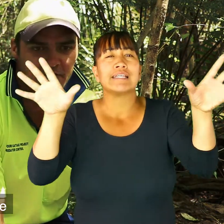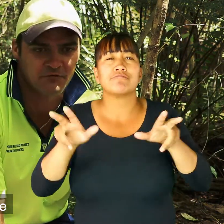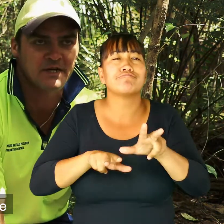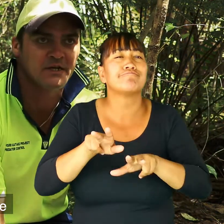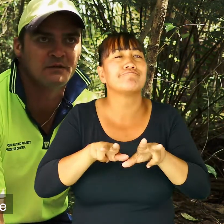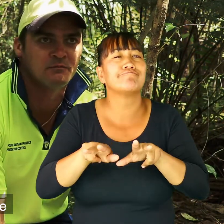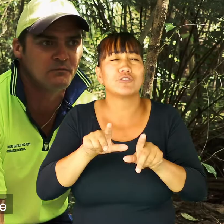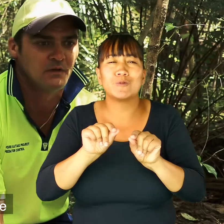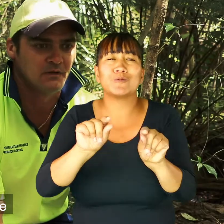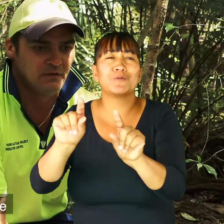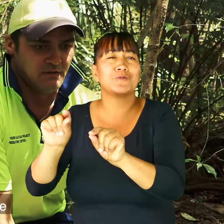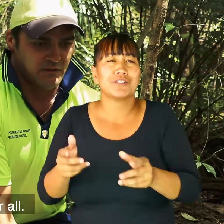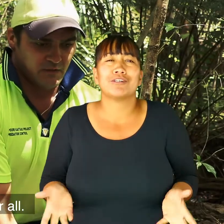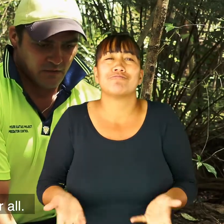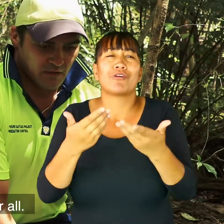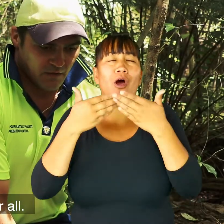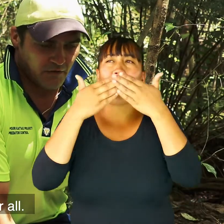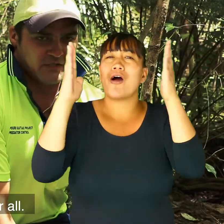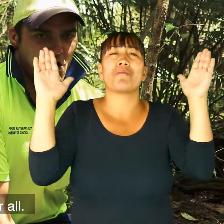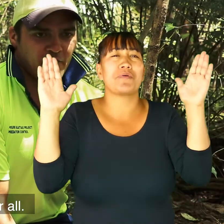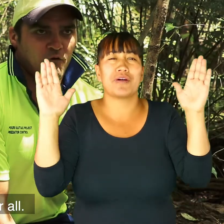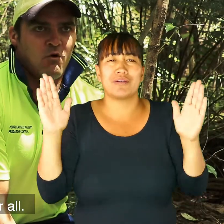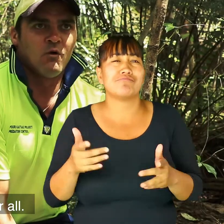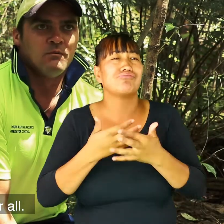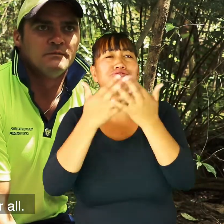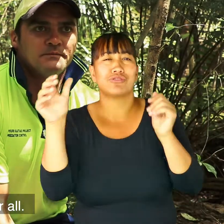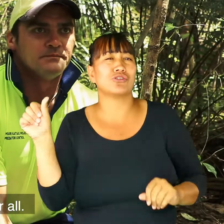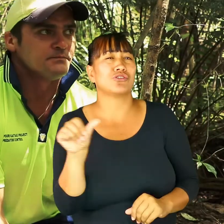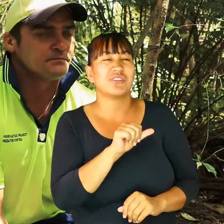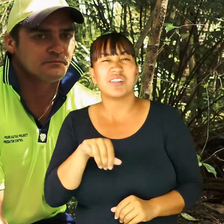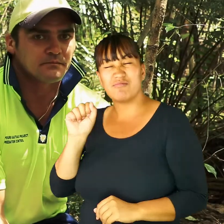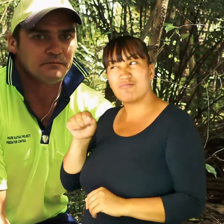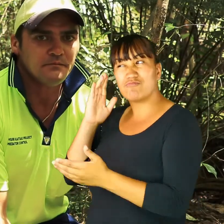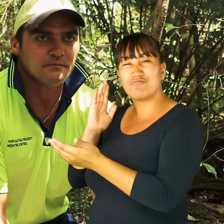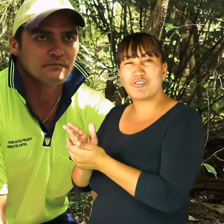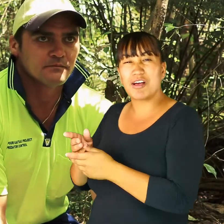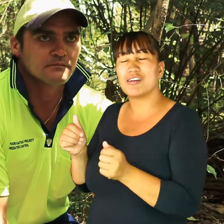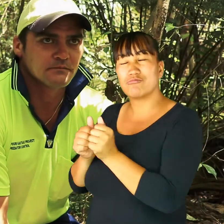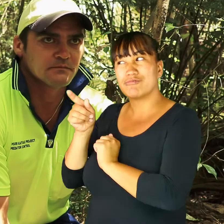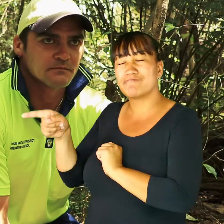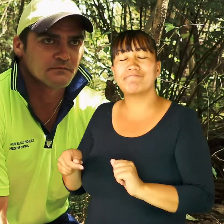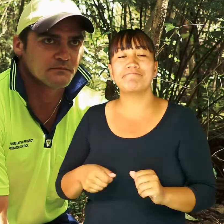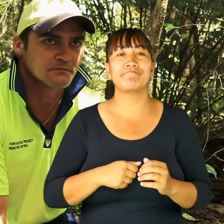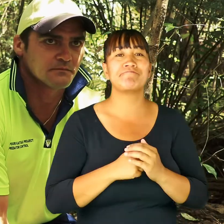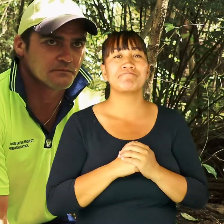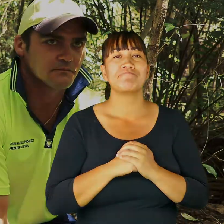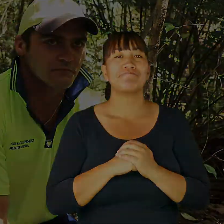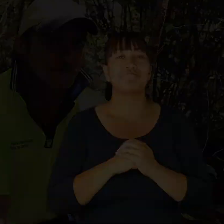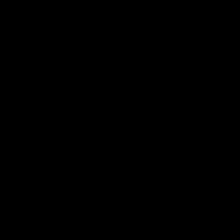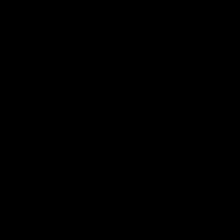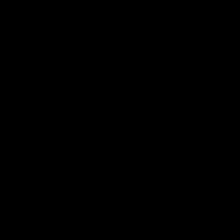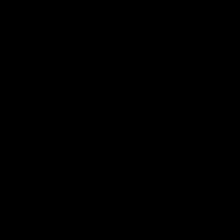and they're a taonga for all. Absolutely, yeah. I just want to hear more